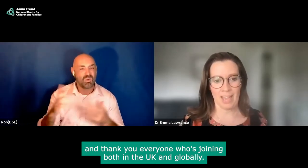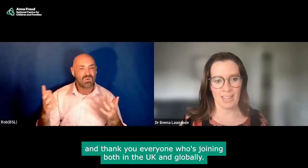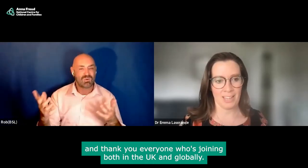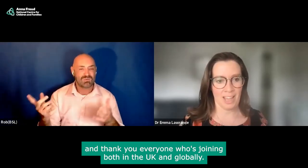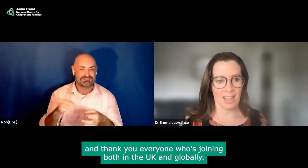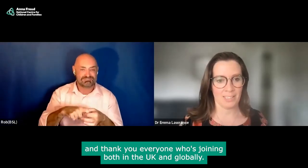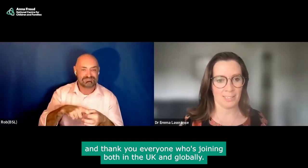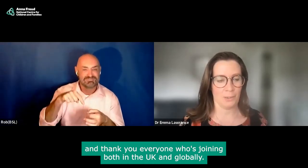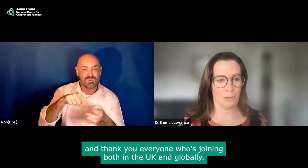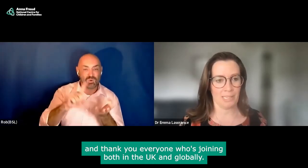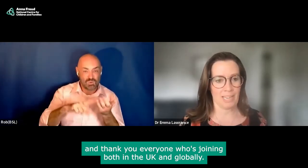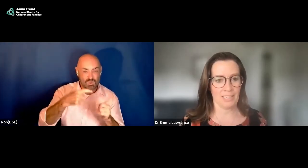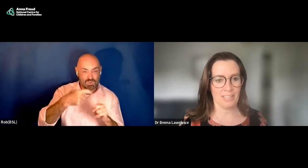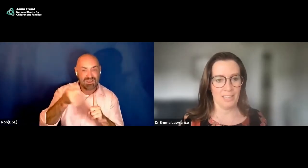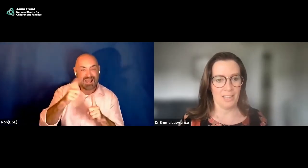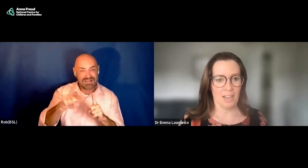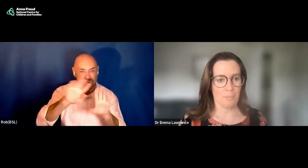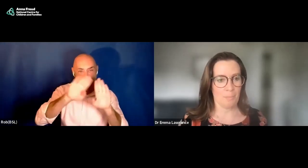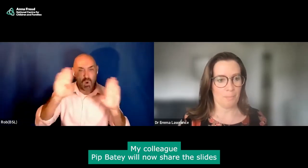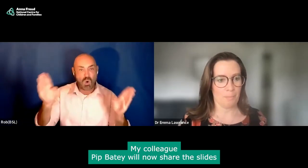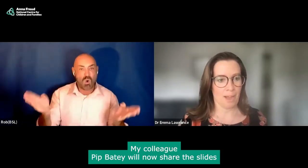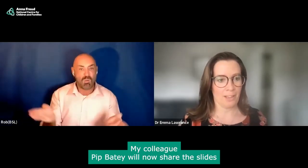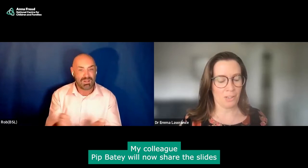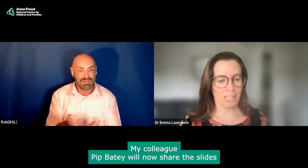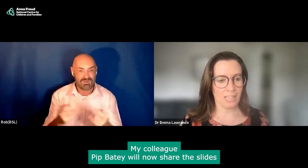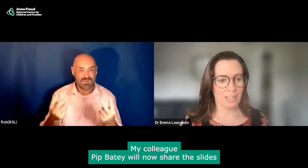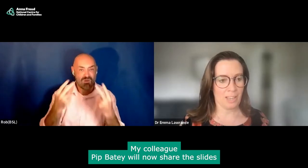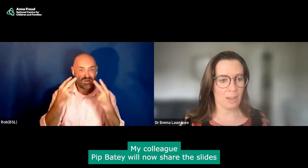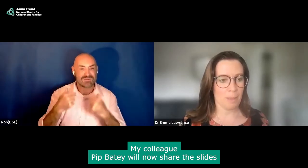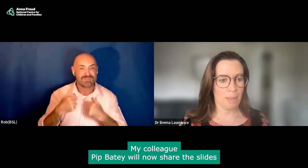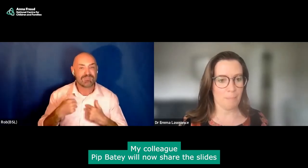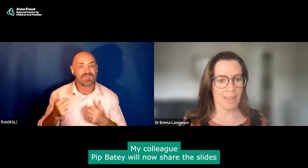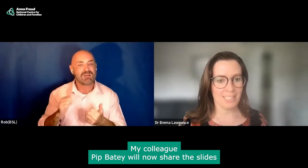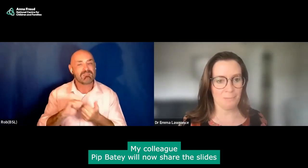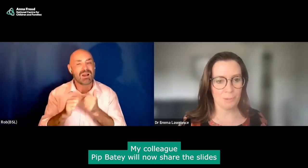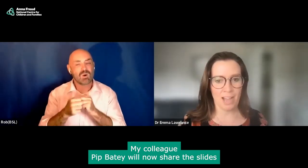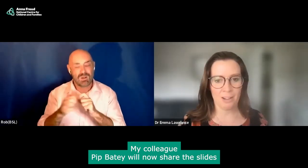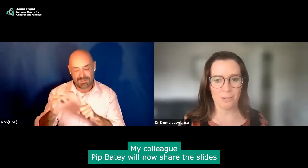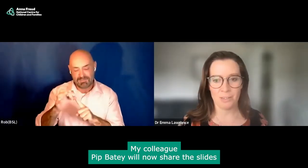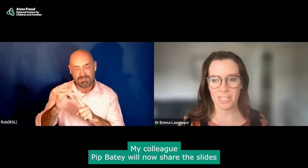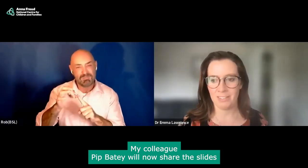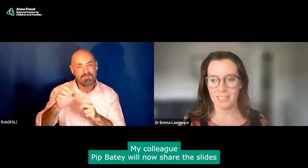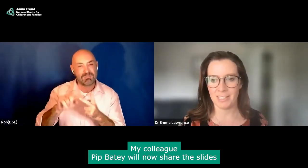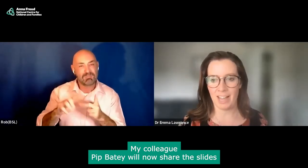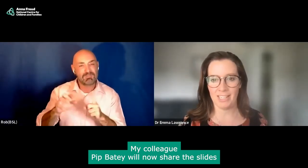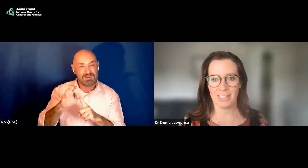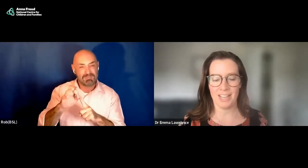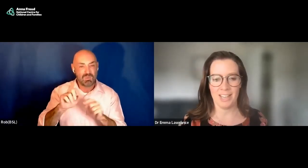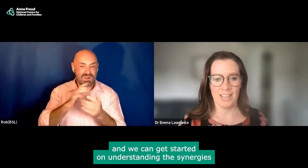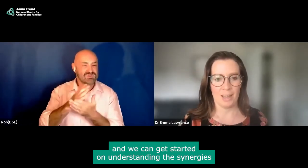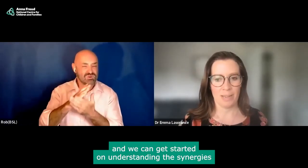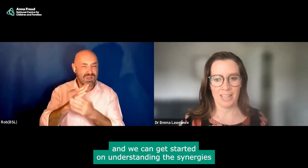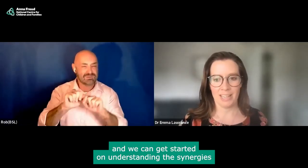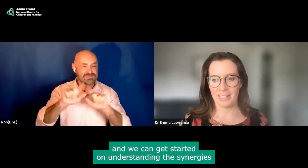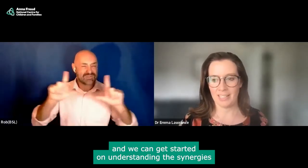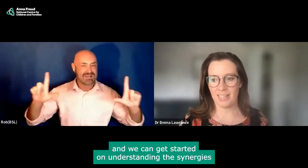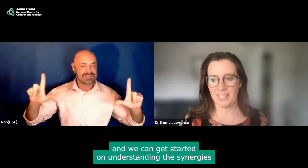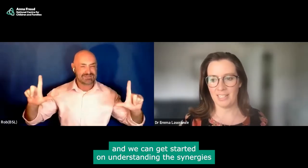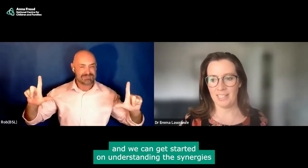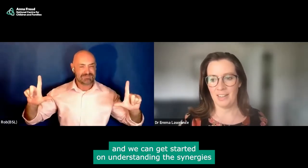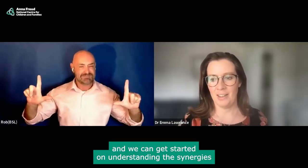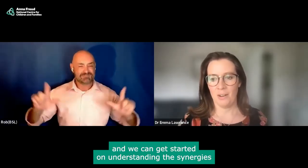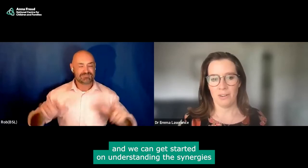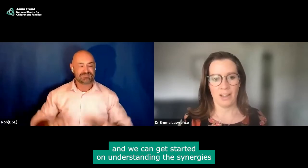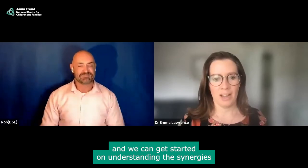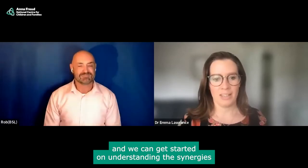the UK and globally. My colleague Pip Beatty will now share the slides and we can get